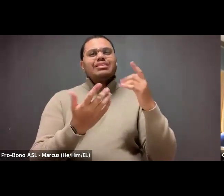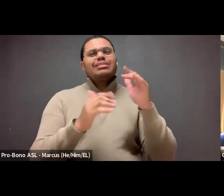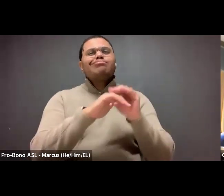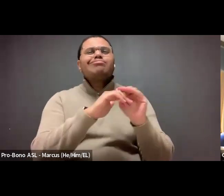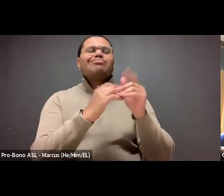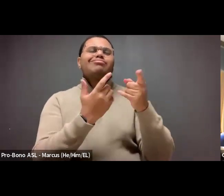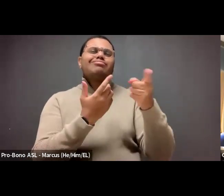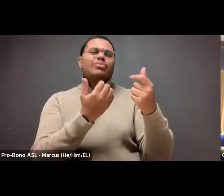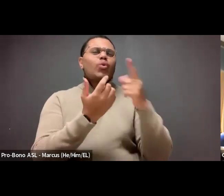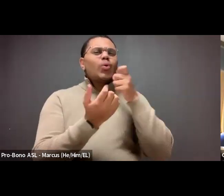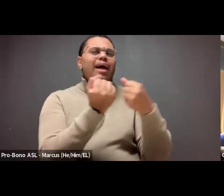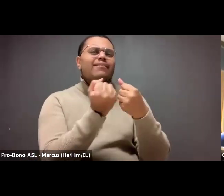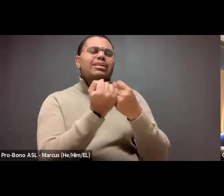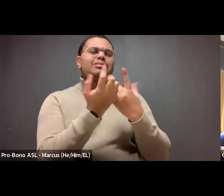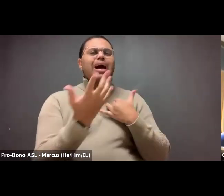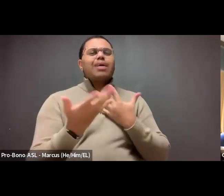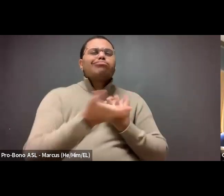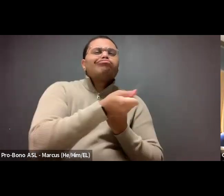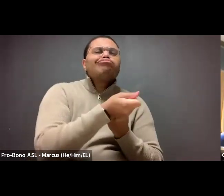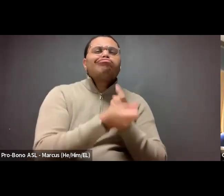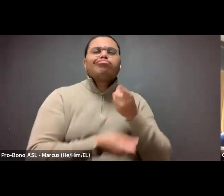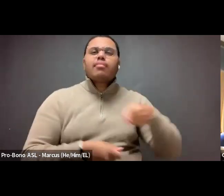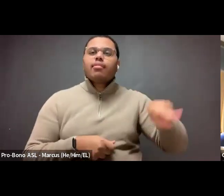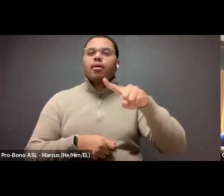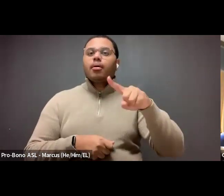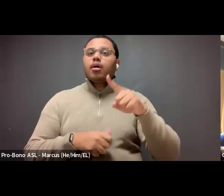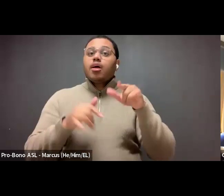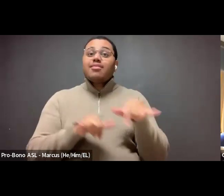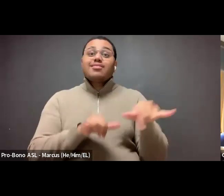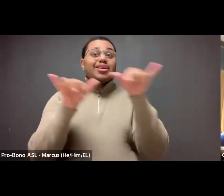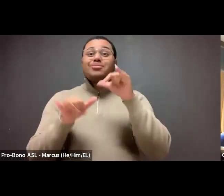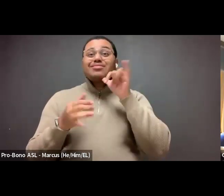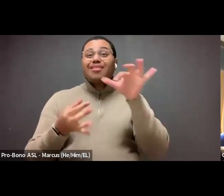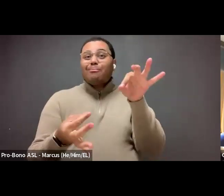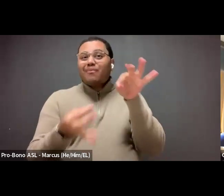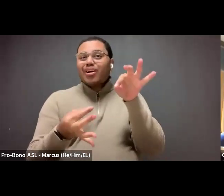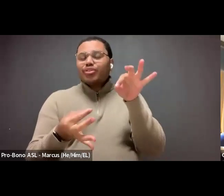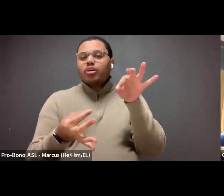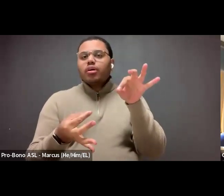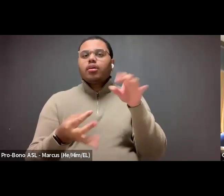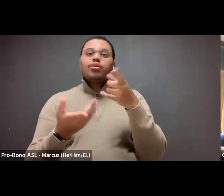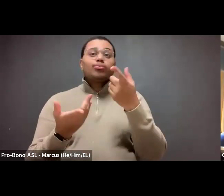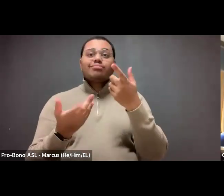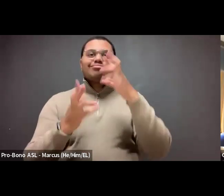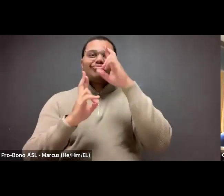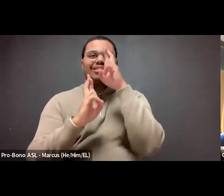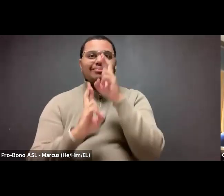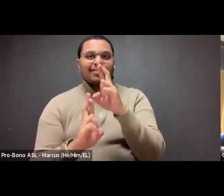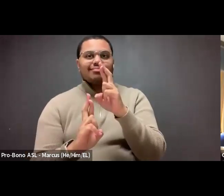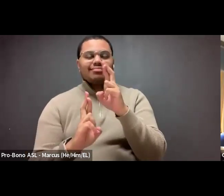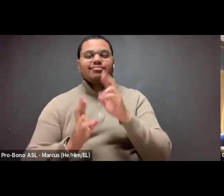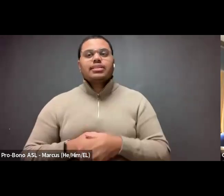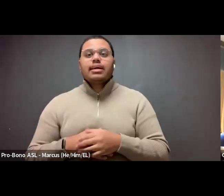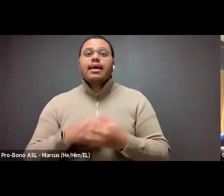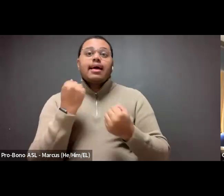is worth reiterating, the standard is not perfection, it is respect.